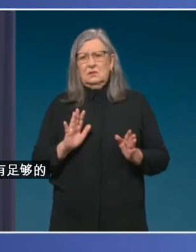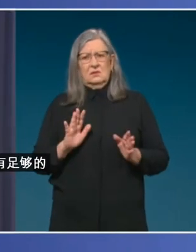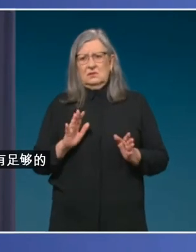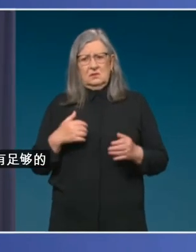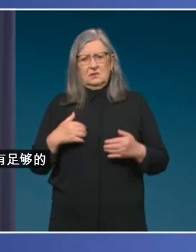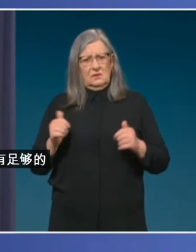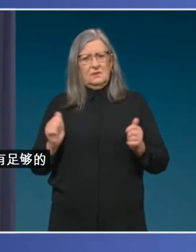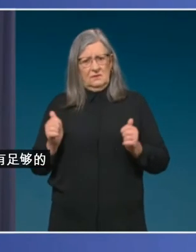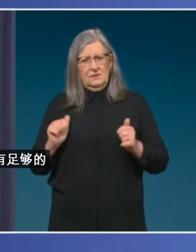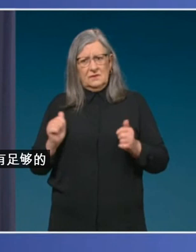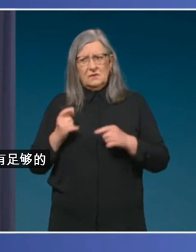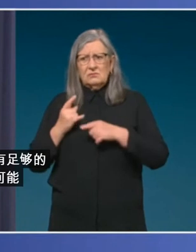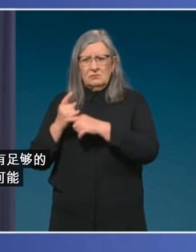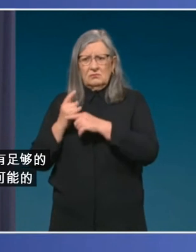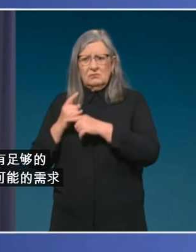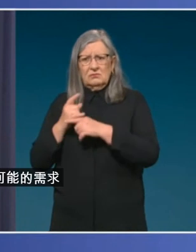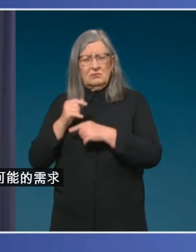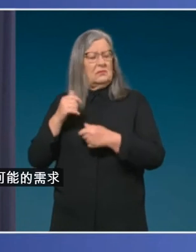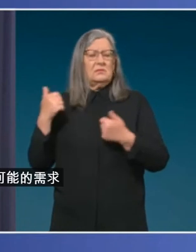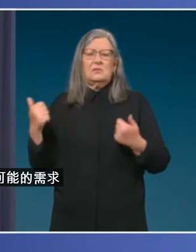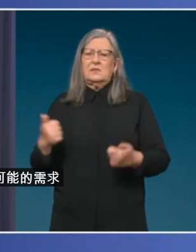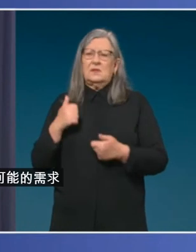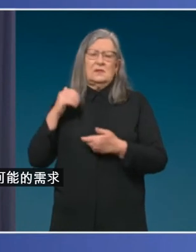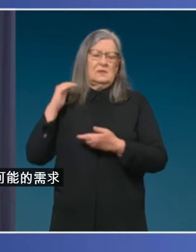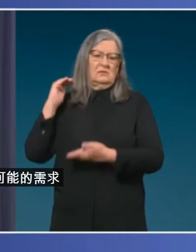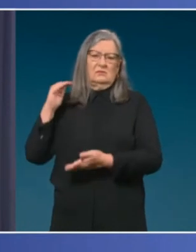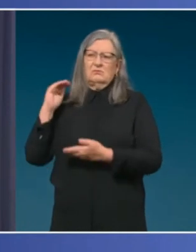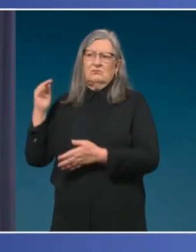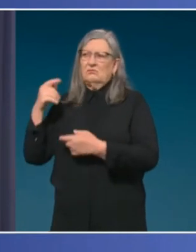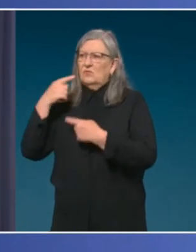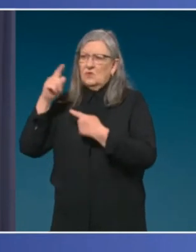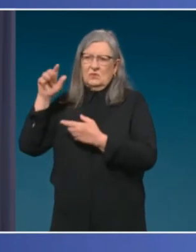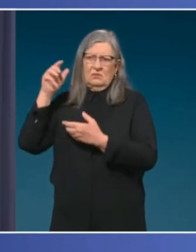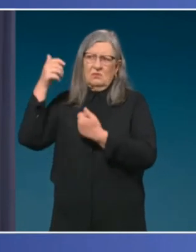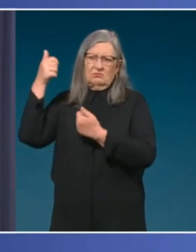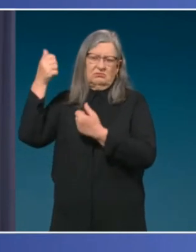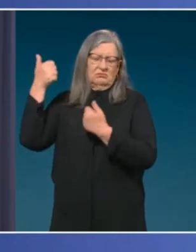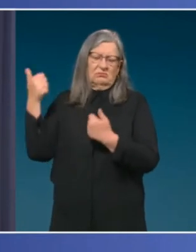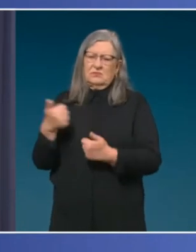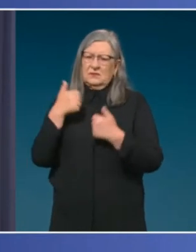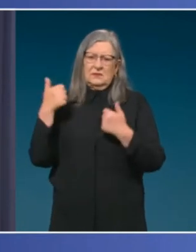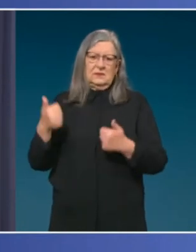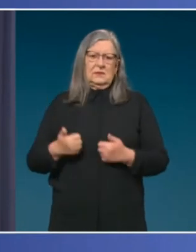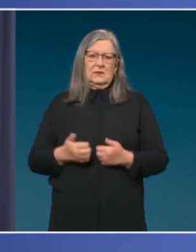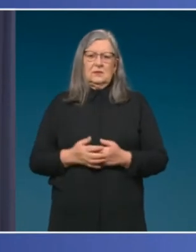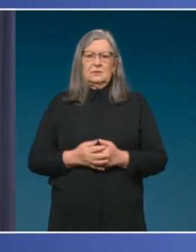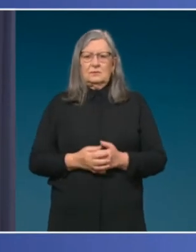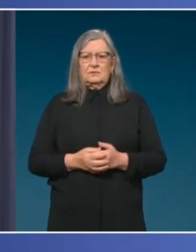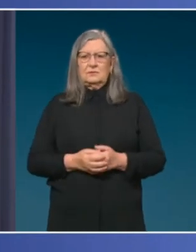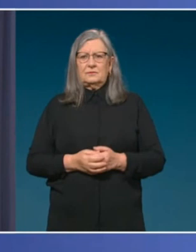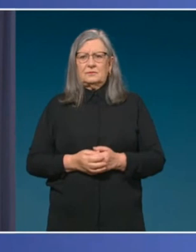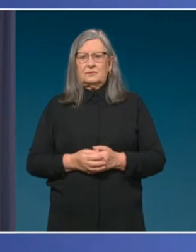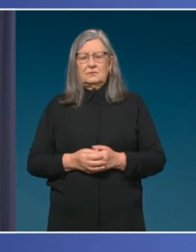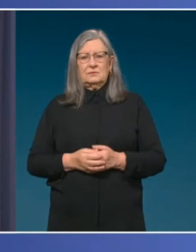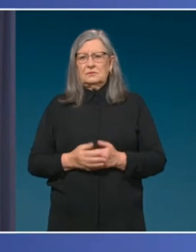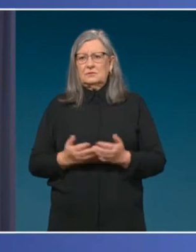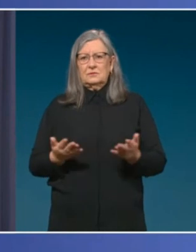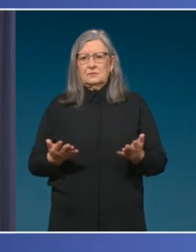We have ample doses to meet all possible demand in Australia at the present time. And so